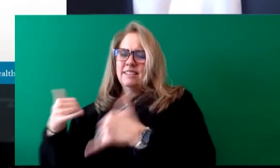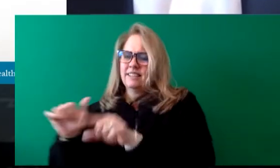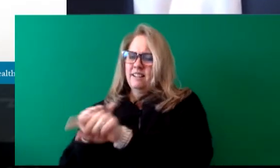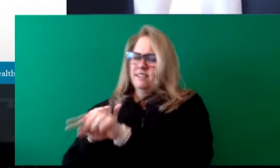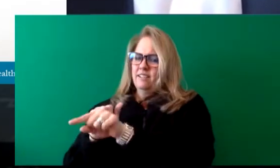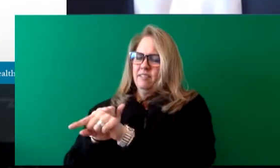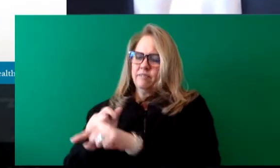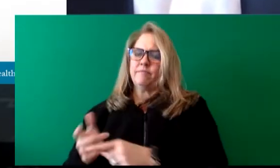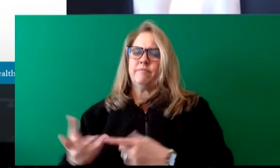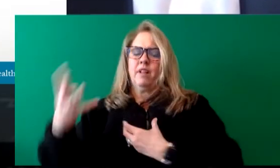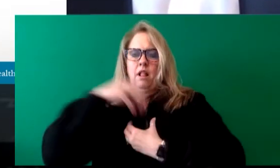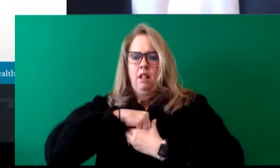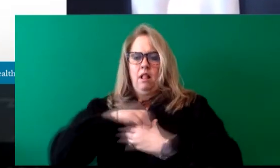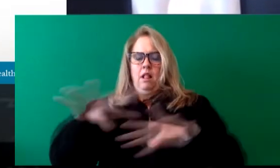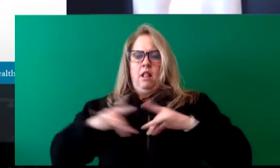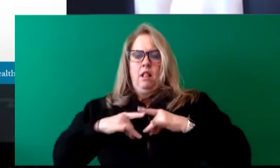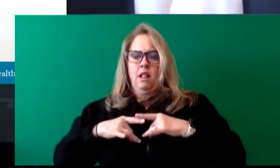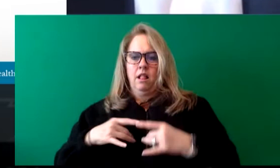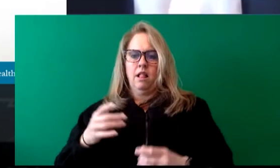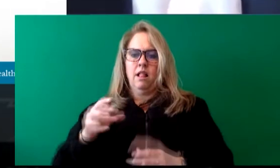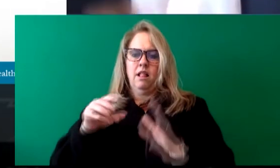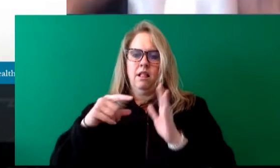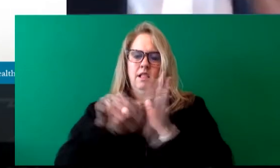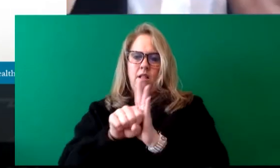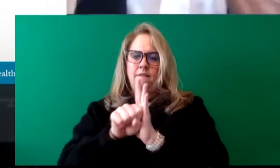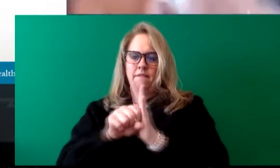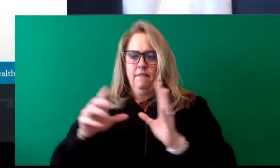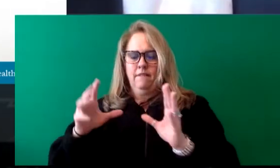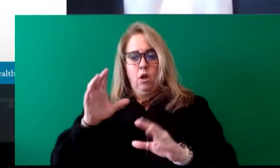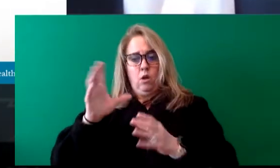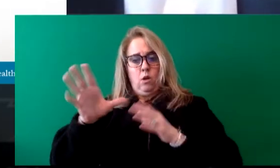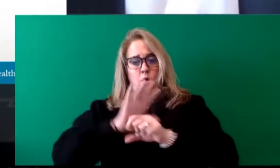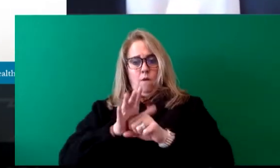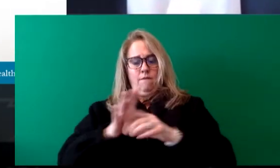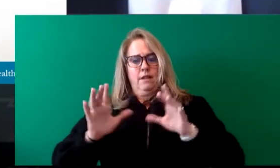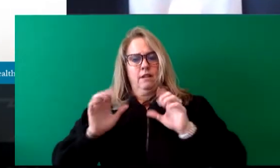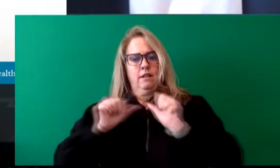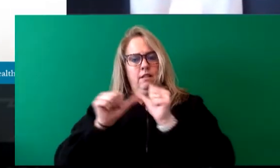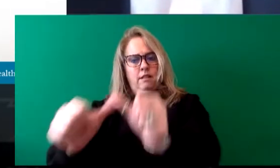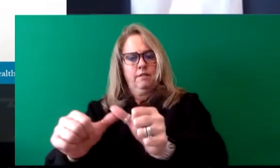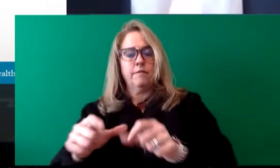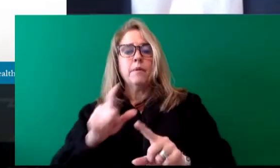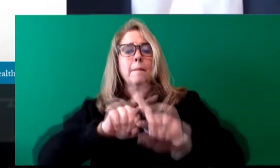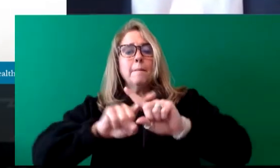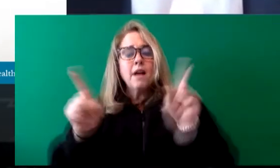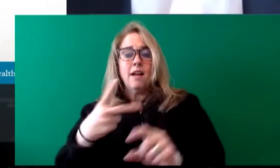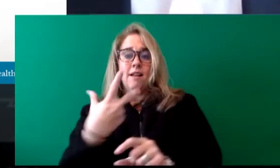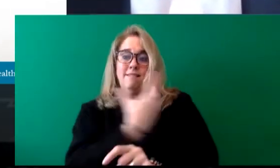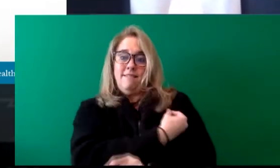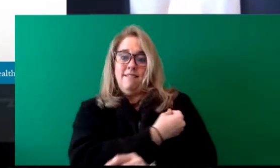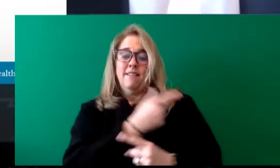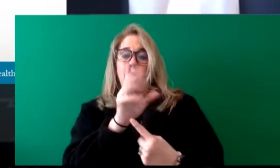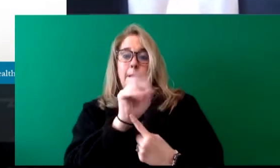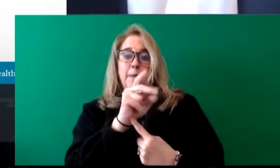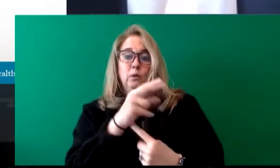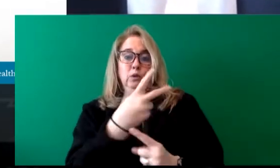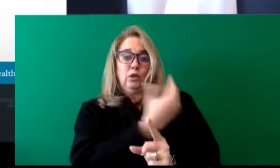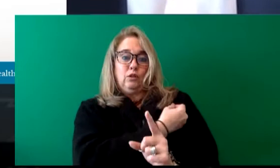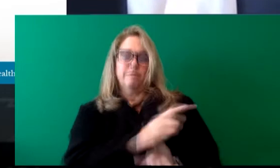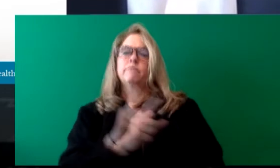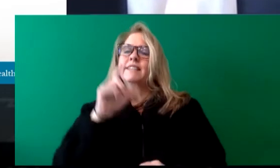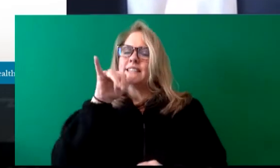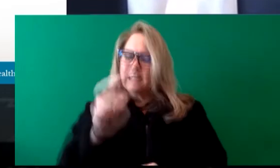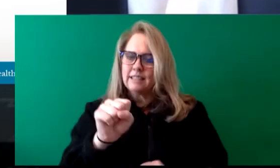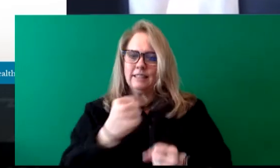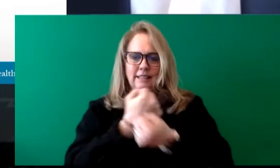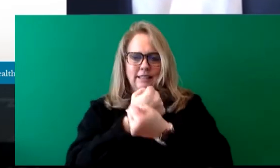So we still believe that vaccinations and boosters are safe. We also believe that wearing a mask in indoor settings,